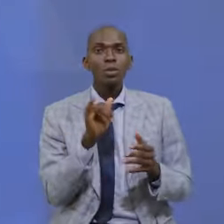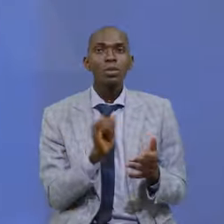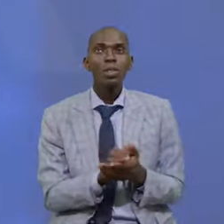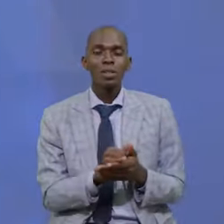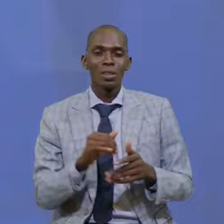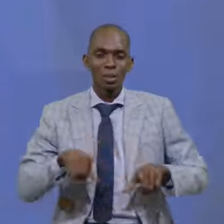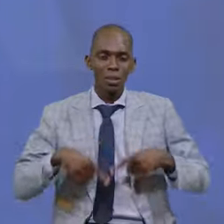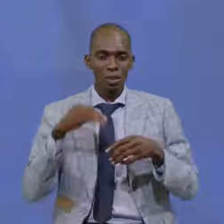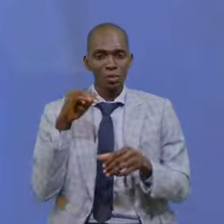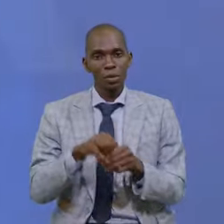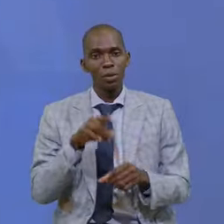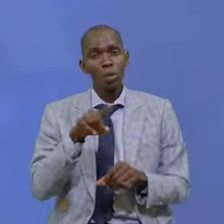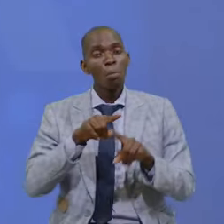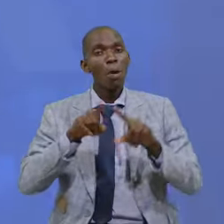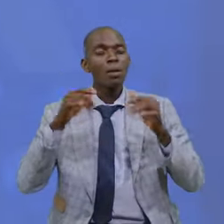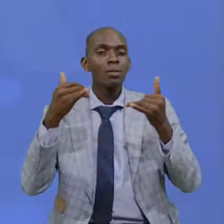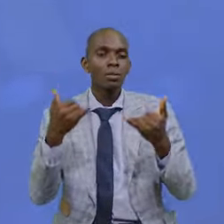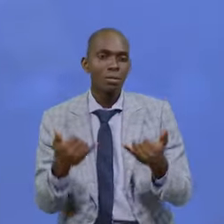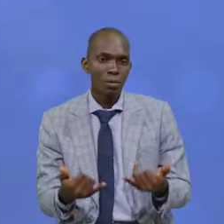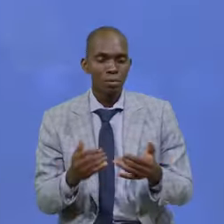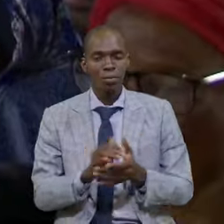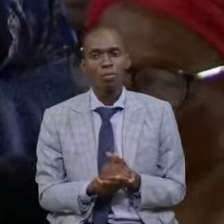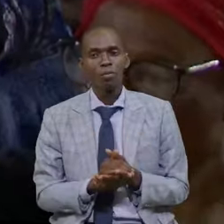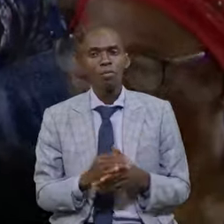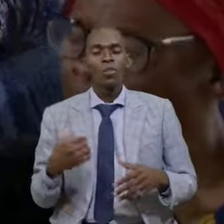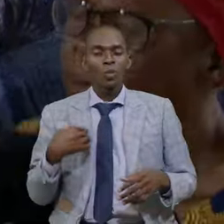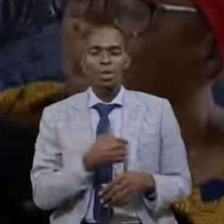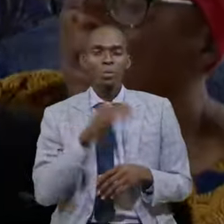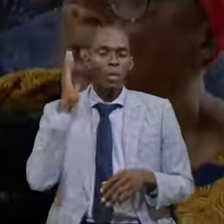me. But now we're going to be delivered.